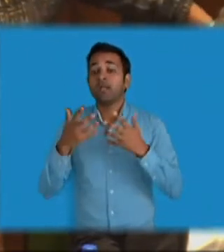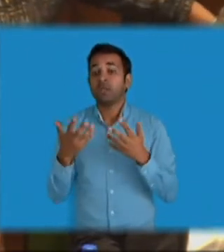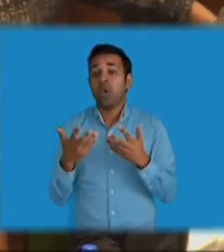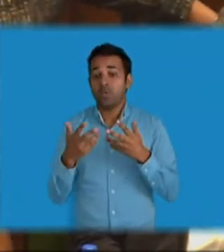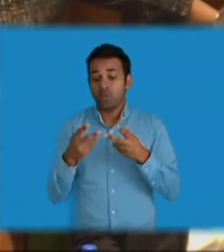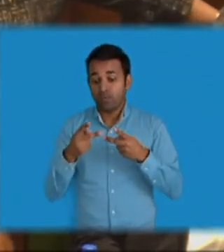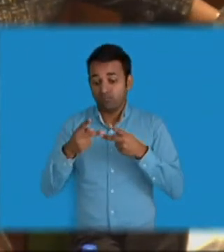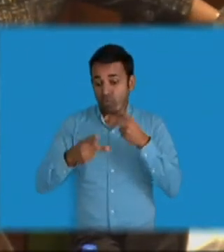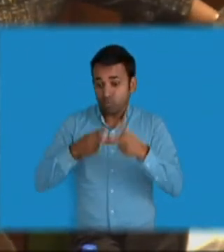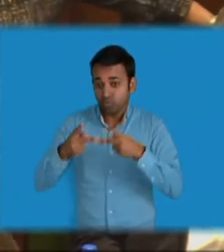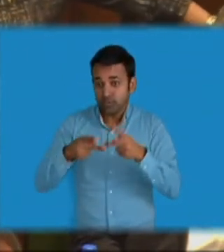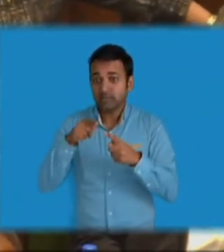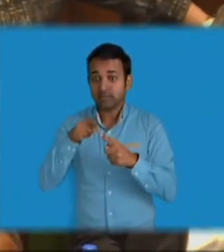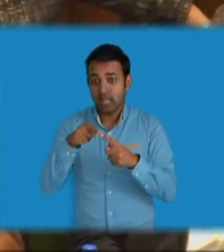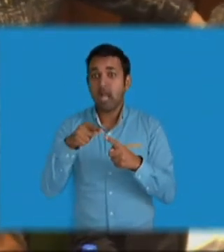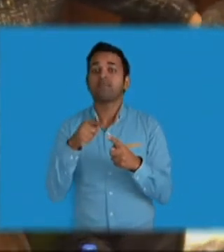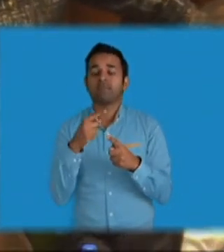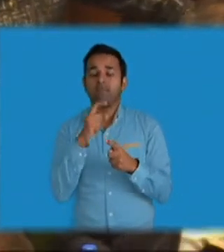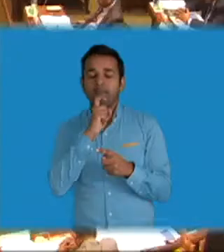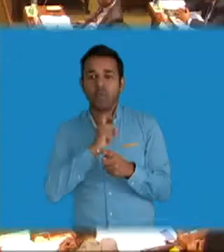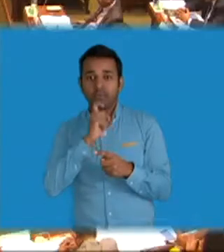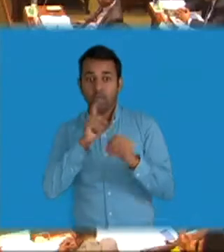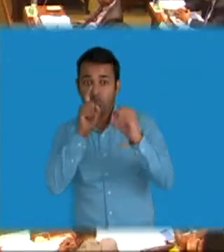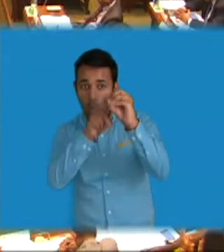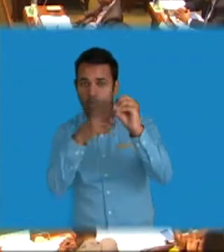and goals. Thank you, Madam Speaker.